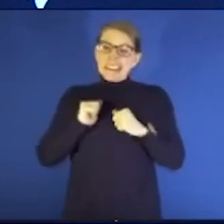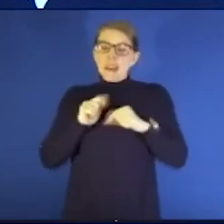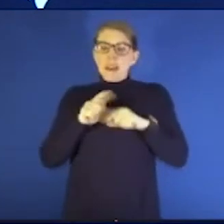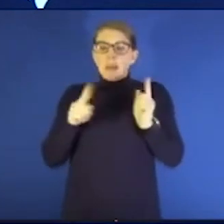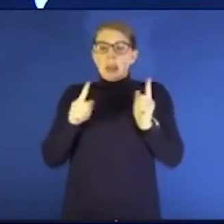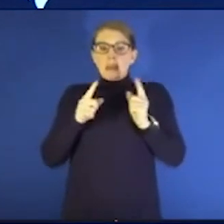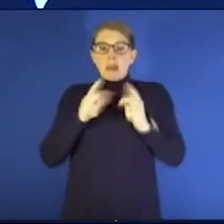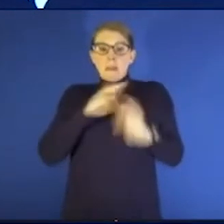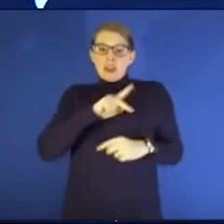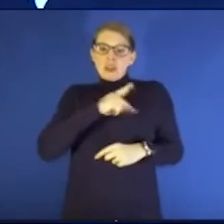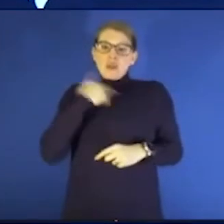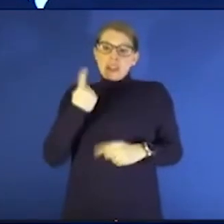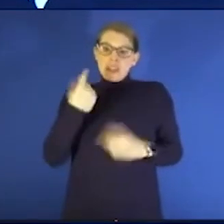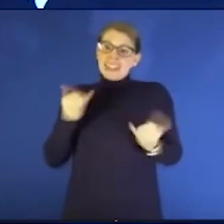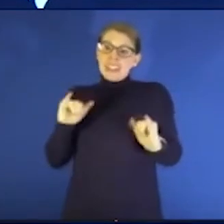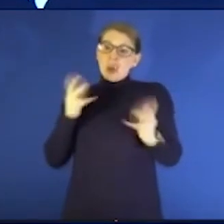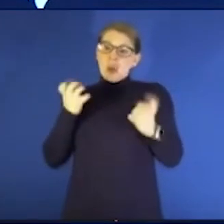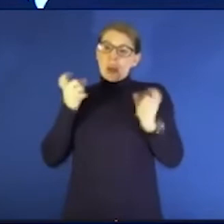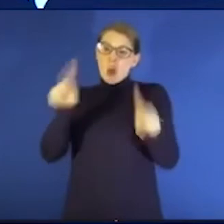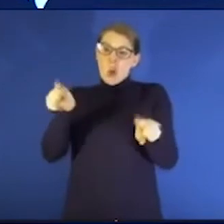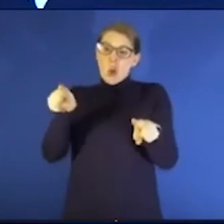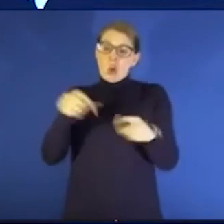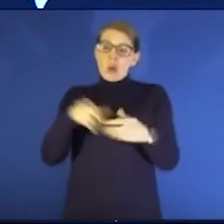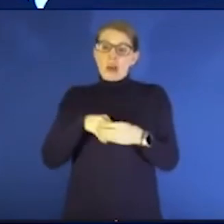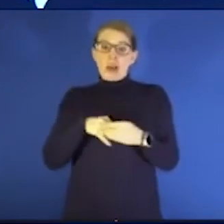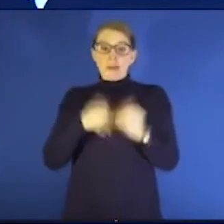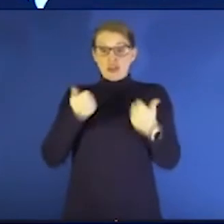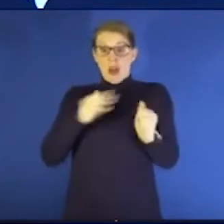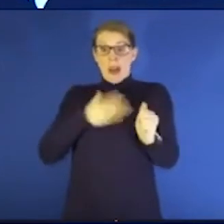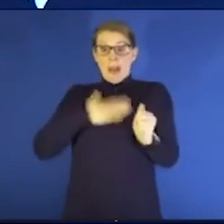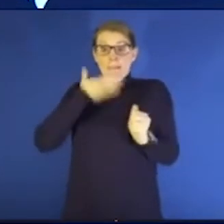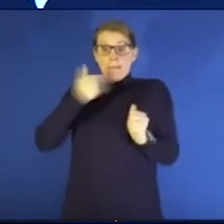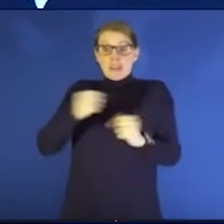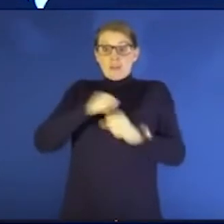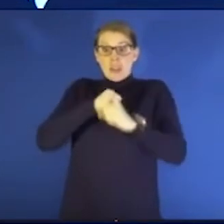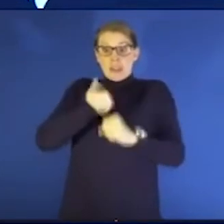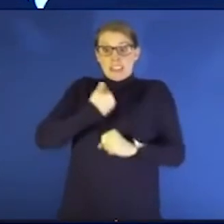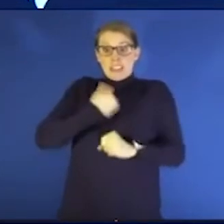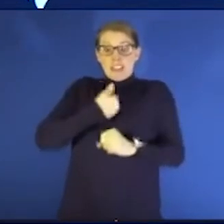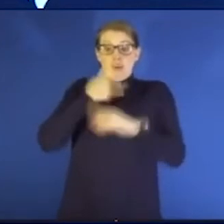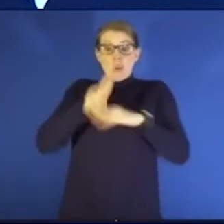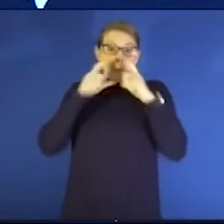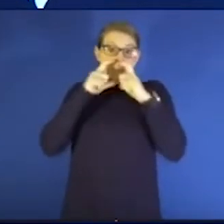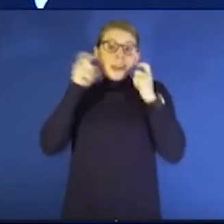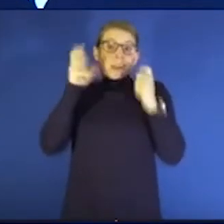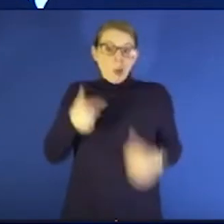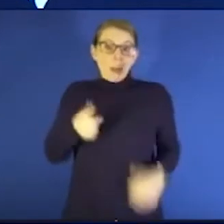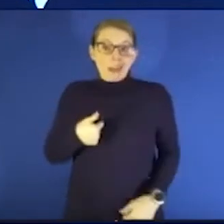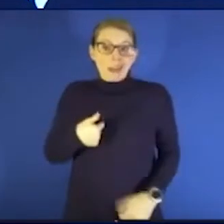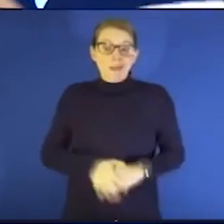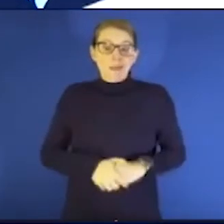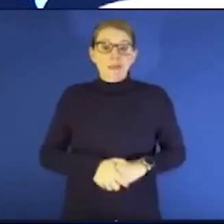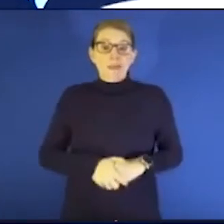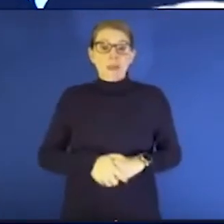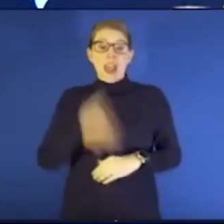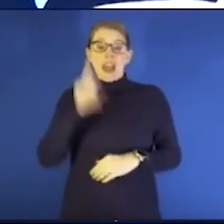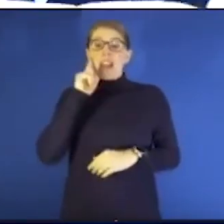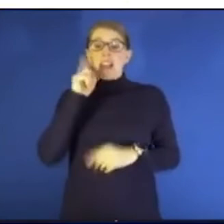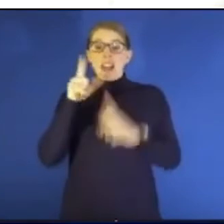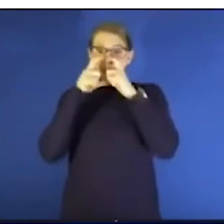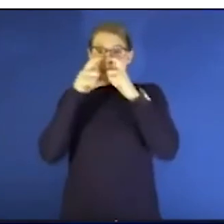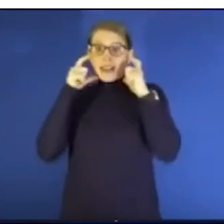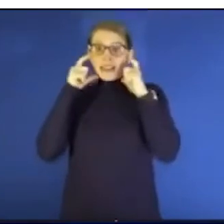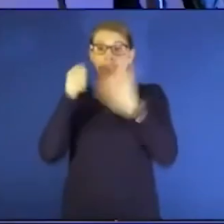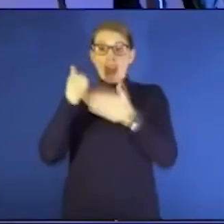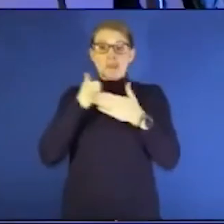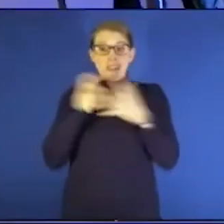I still want to go, but I'm going to do my best to protect myself by wearing a mask. And I think masking makes such a difference. I think, Dr. Myers, for kids,